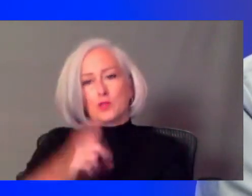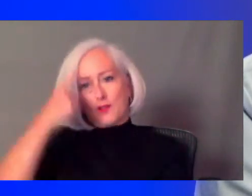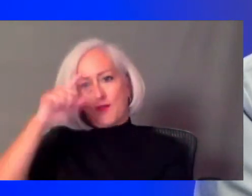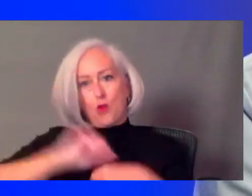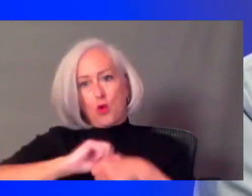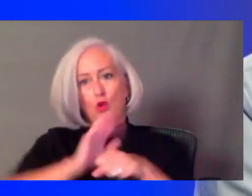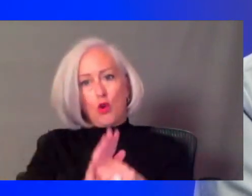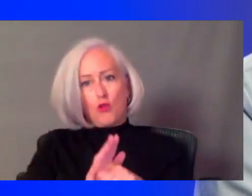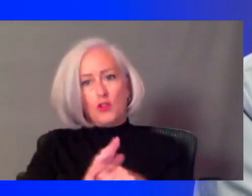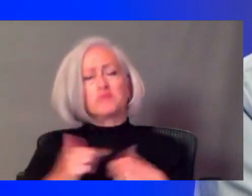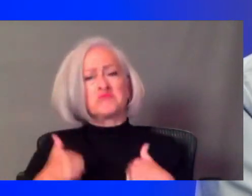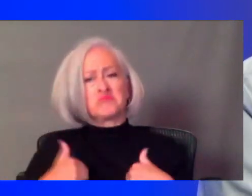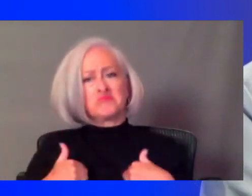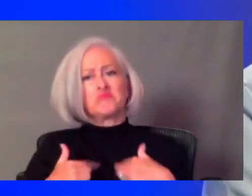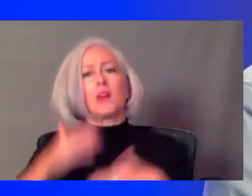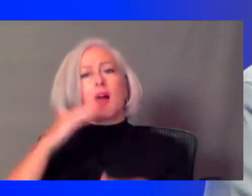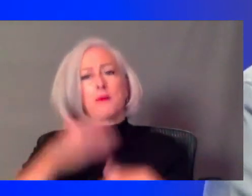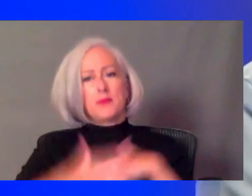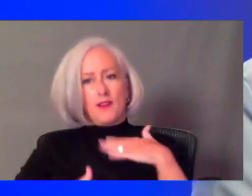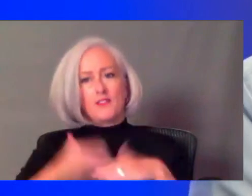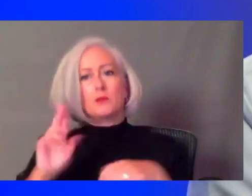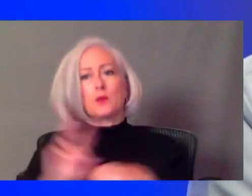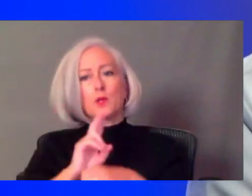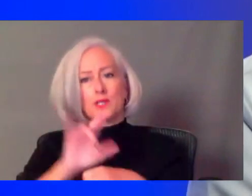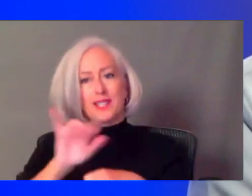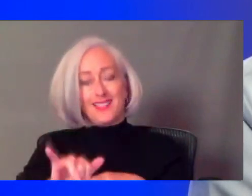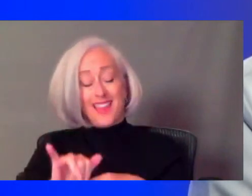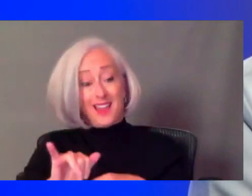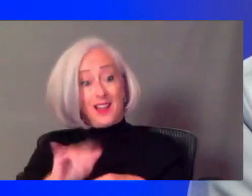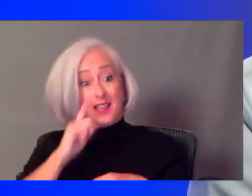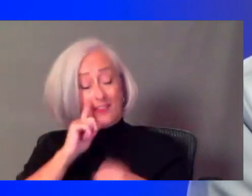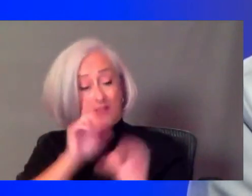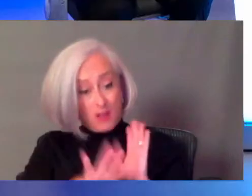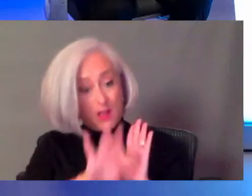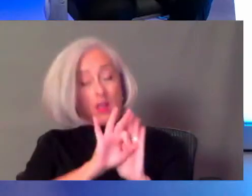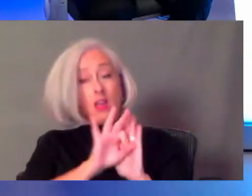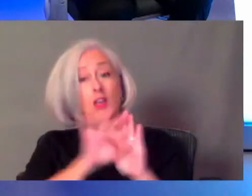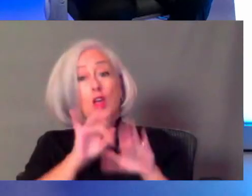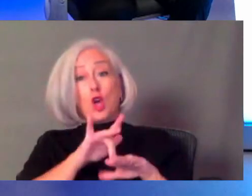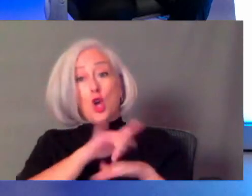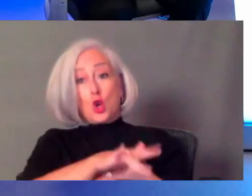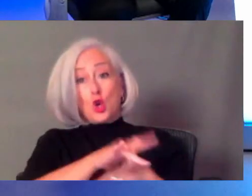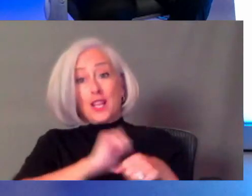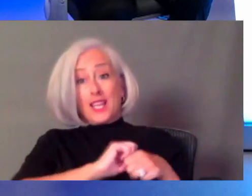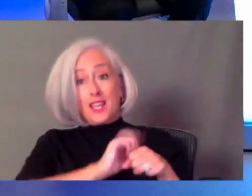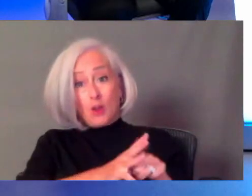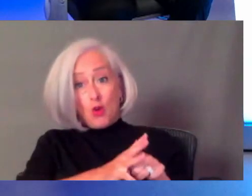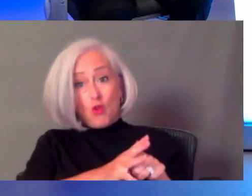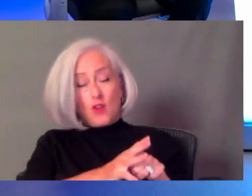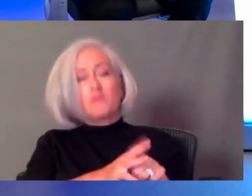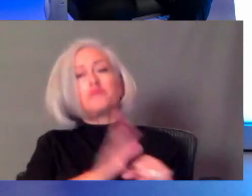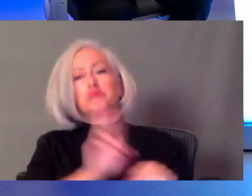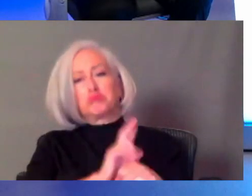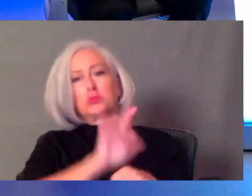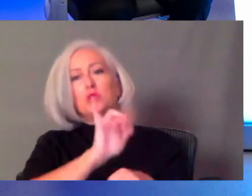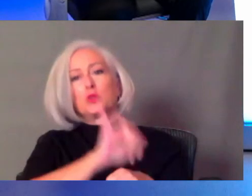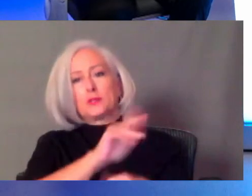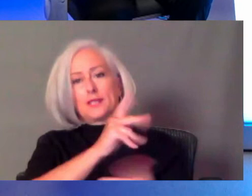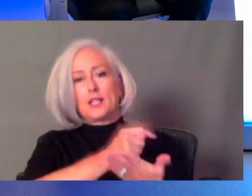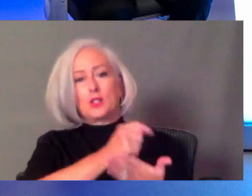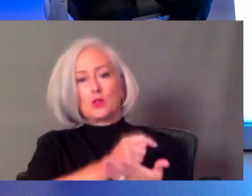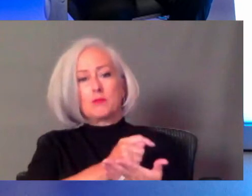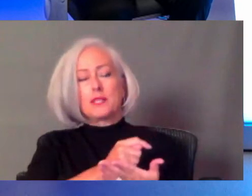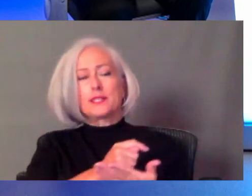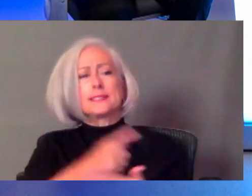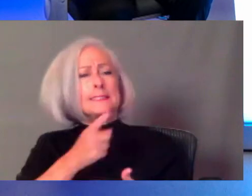good explanation yesterday. And so there could always be those supply chain issues. Right now, I believe the government is helping